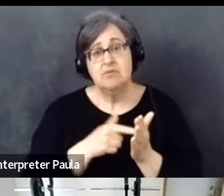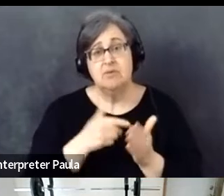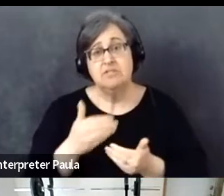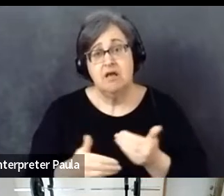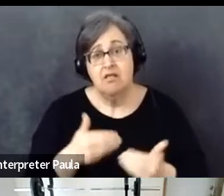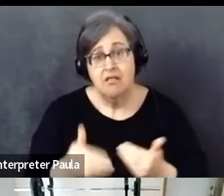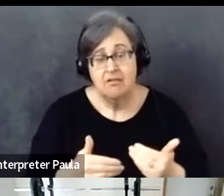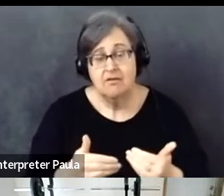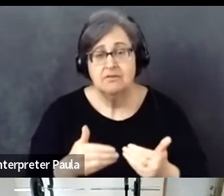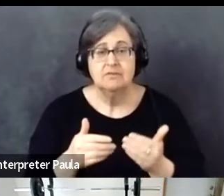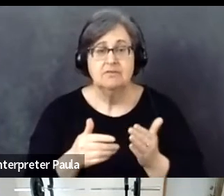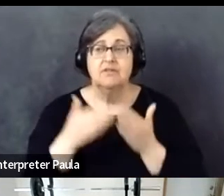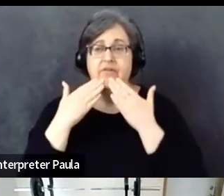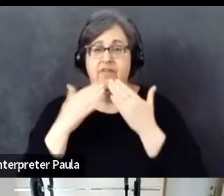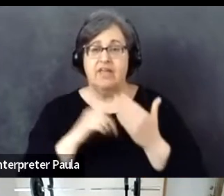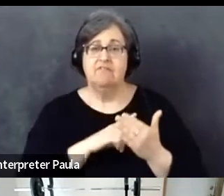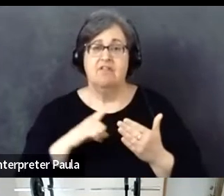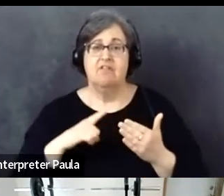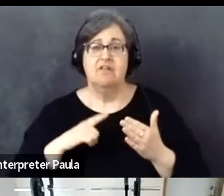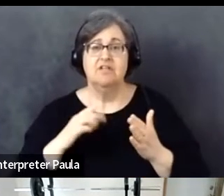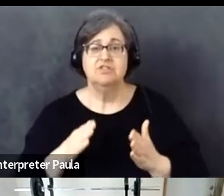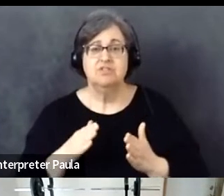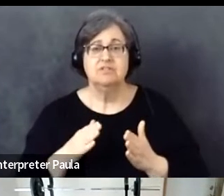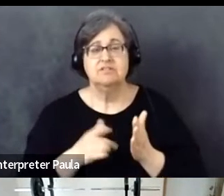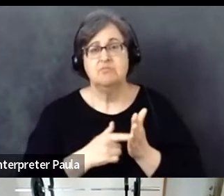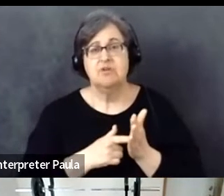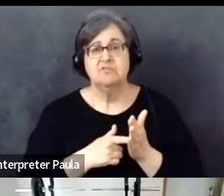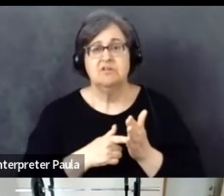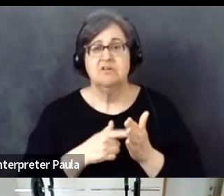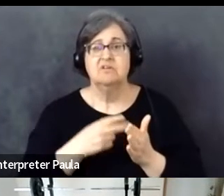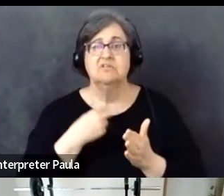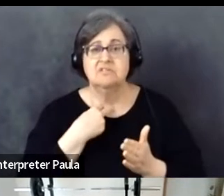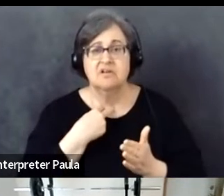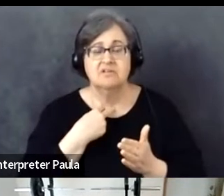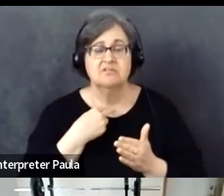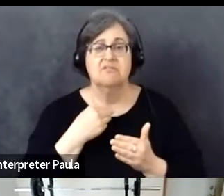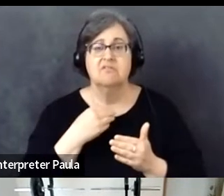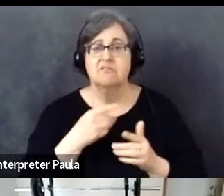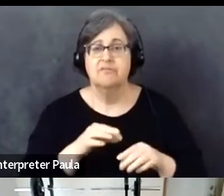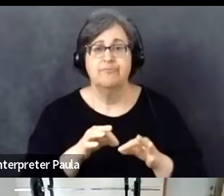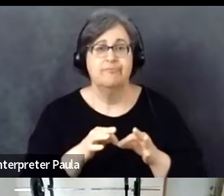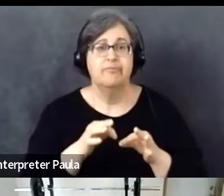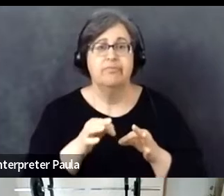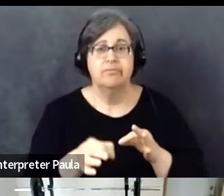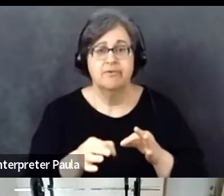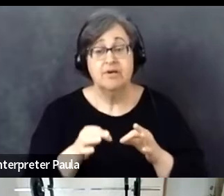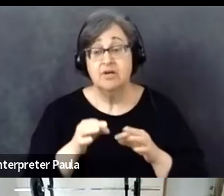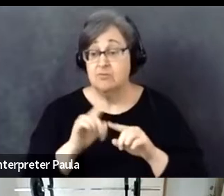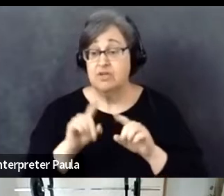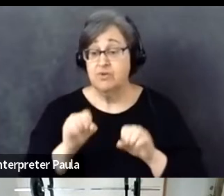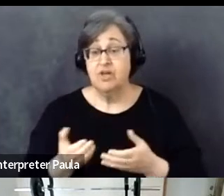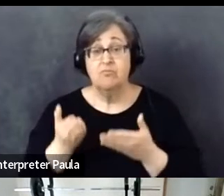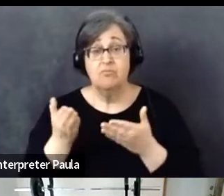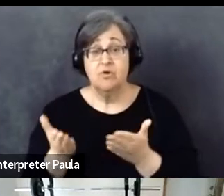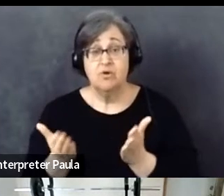really, like you said, let's thank our legislators for that. And sometimes it got stalled out, but it doesn't mean that it can't be brought back up again.